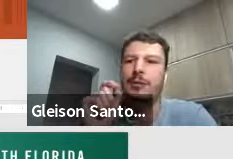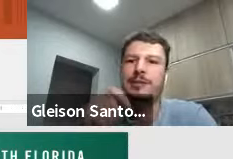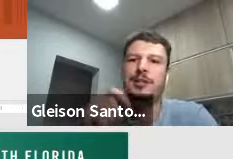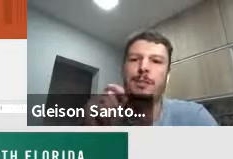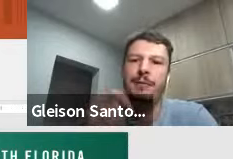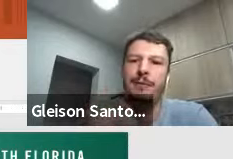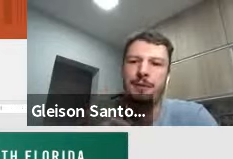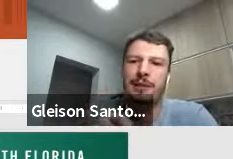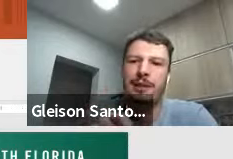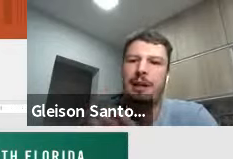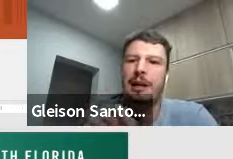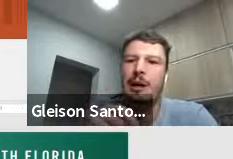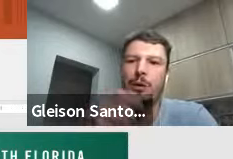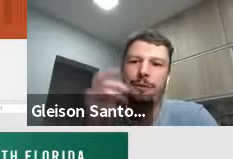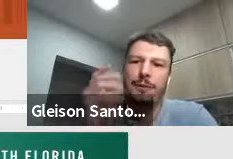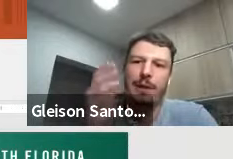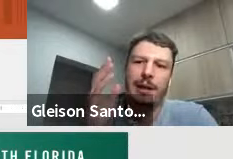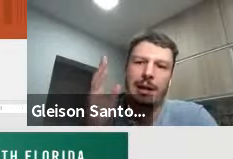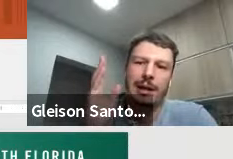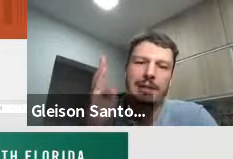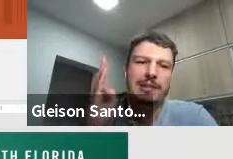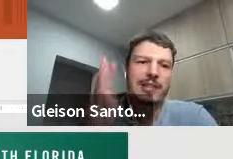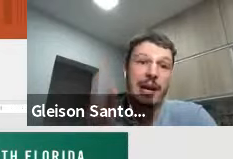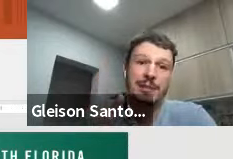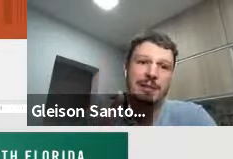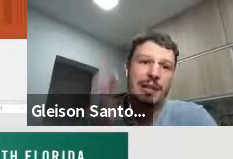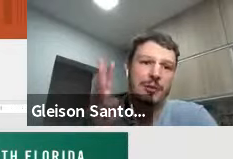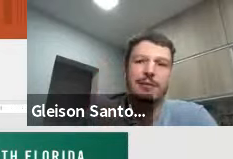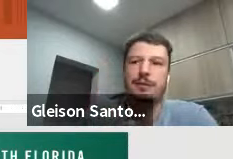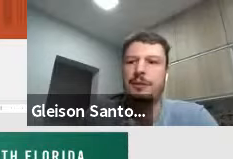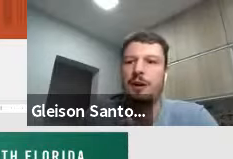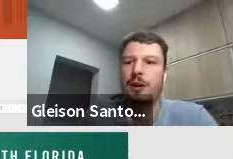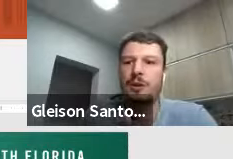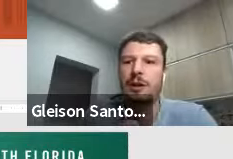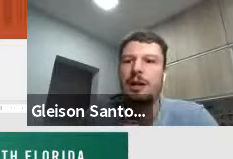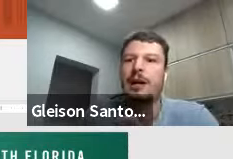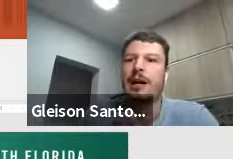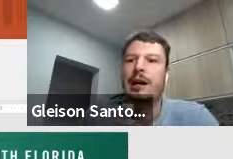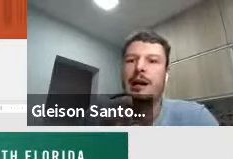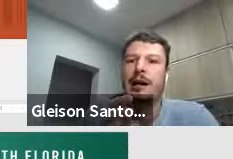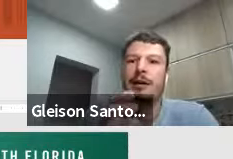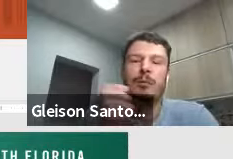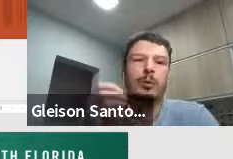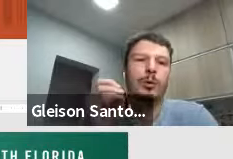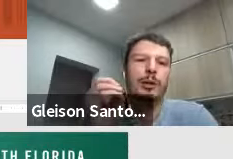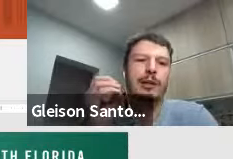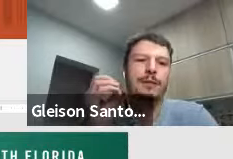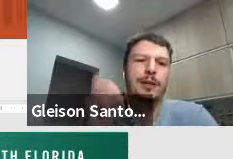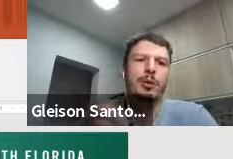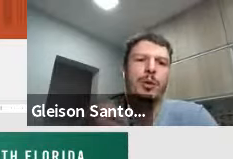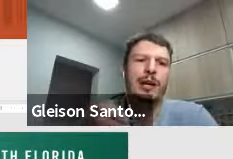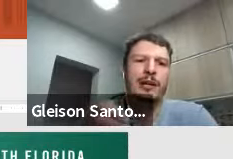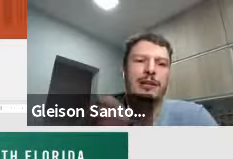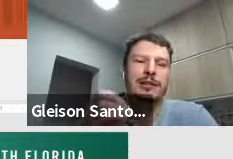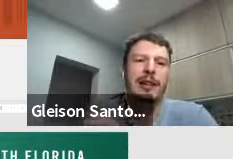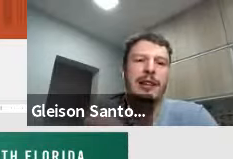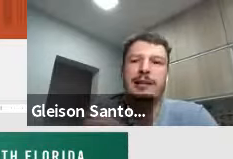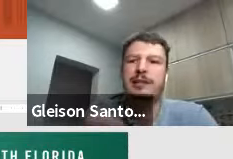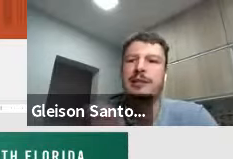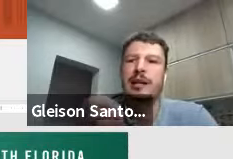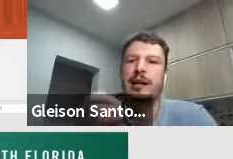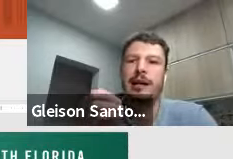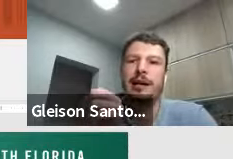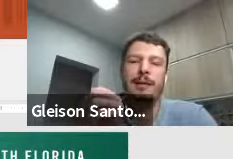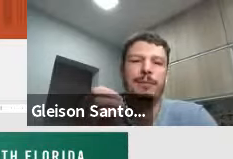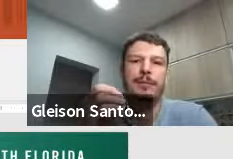a research method with steps that we have to follow, if you are saying